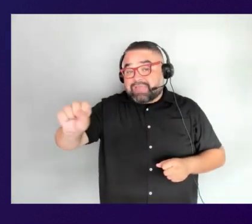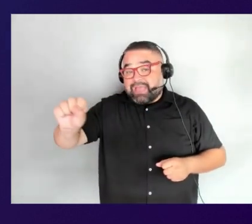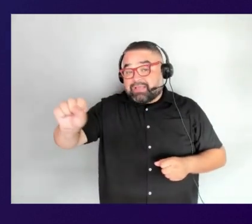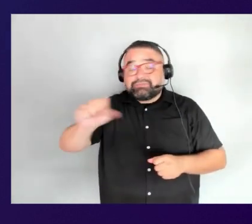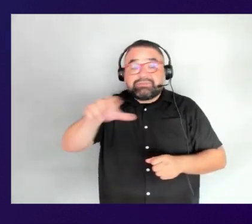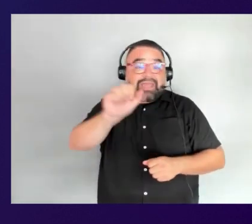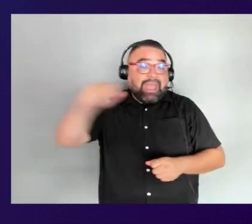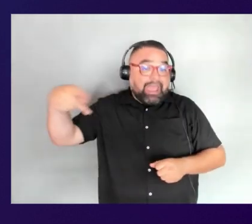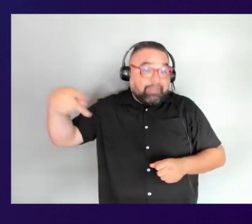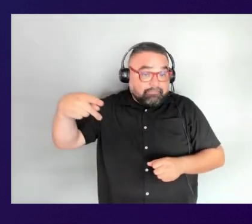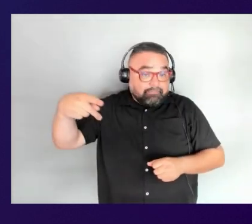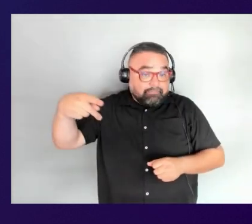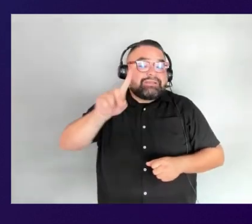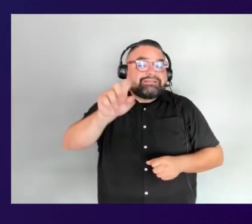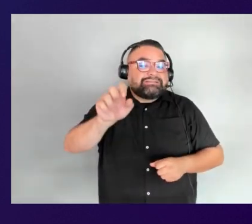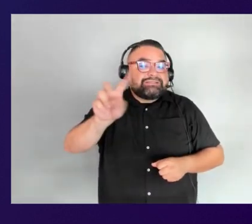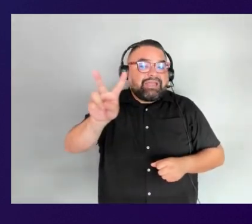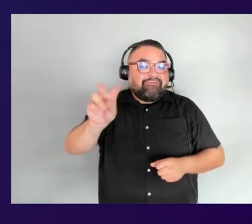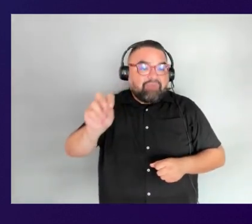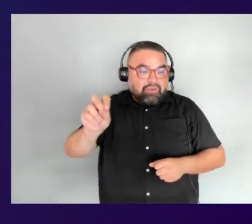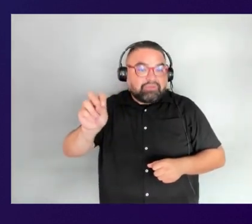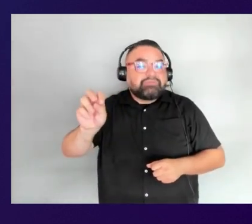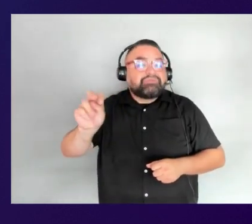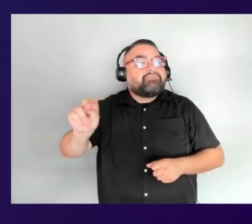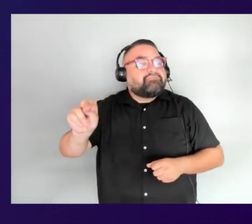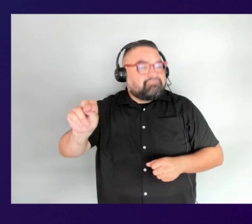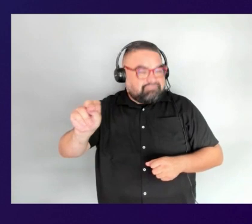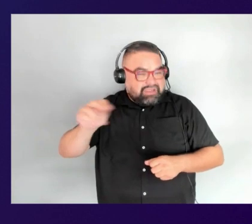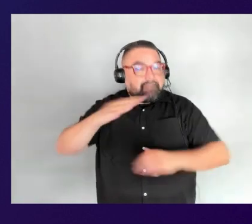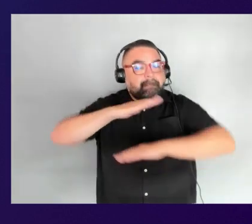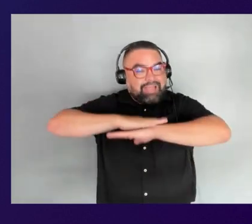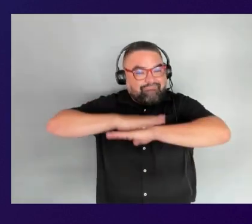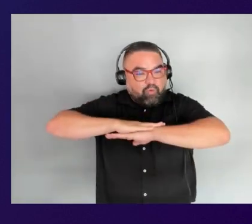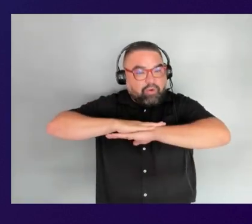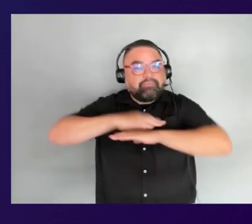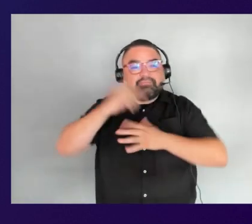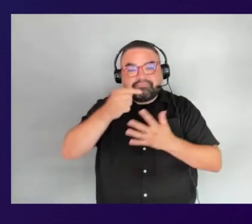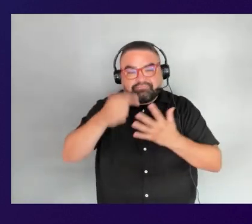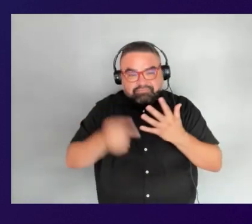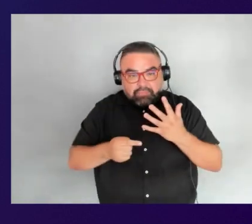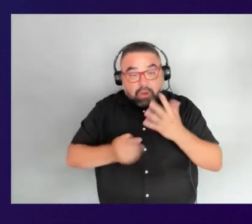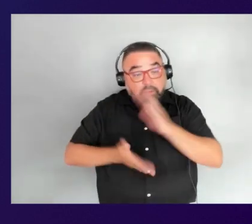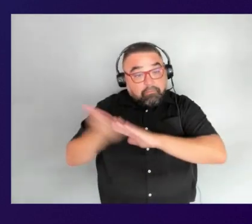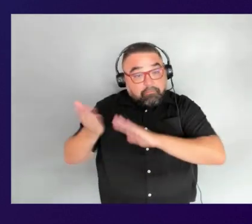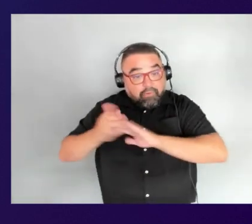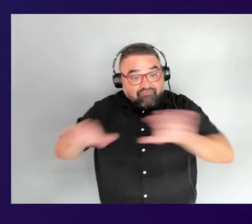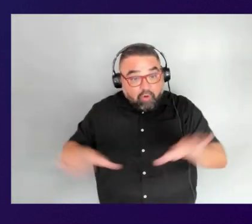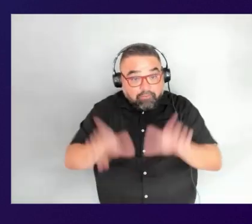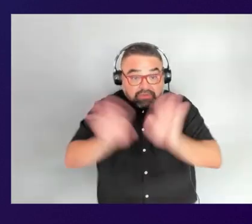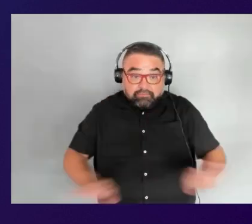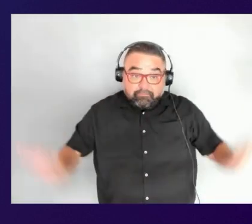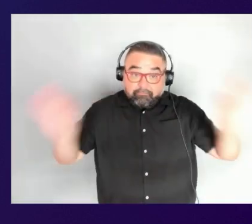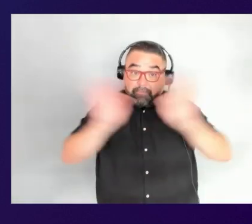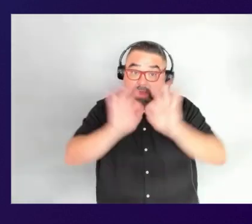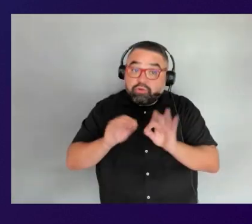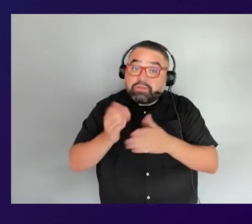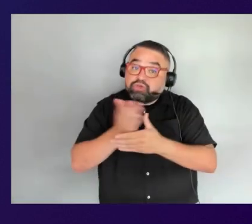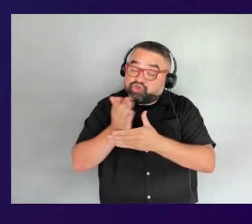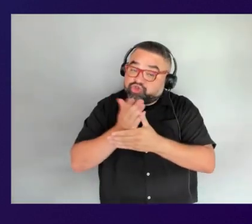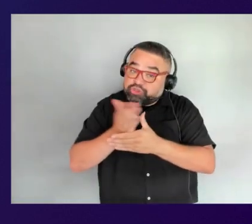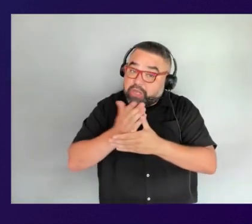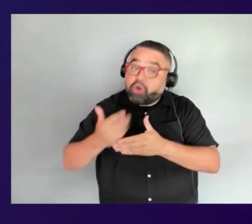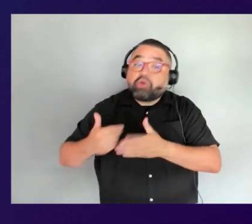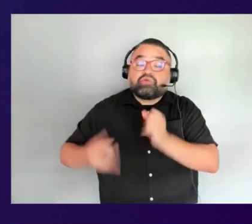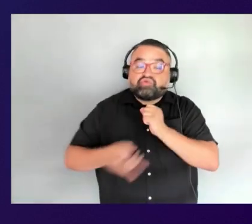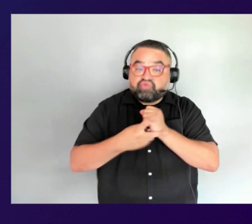workflows, DevOps platforms. And again, this is all where performance matters, as well as being able to provide shared storage. And across all these workloads is a